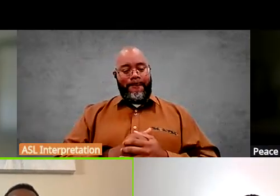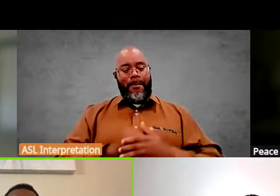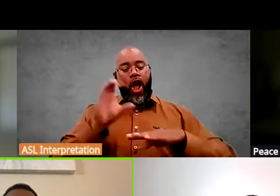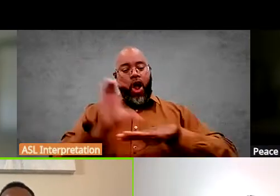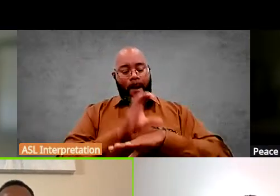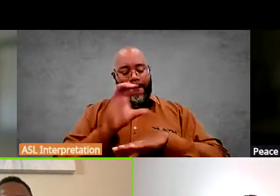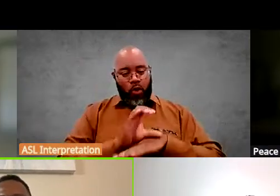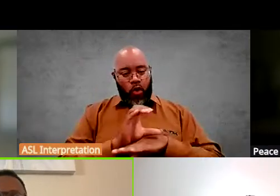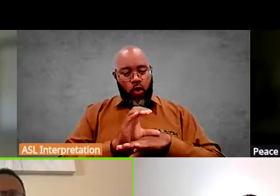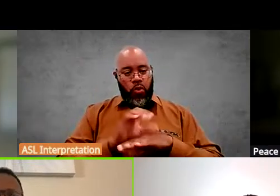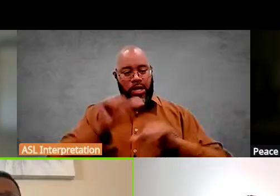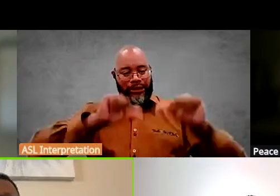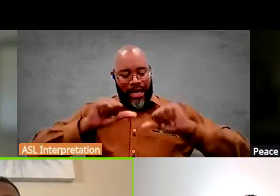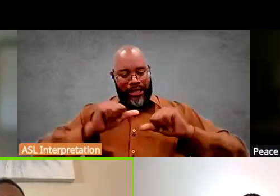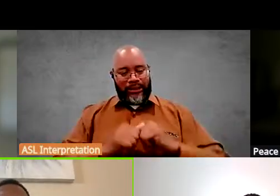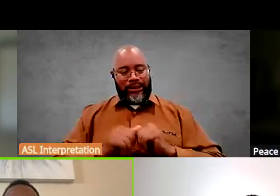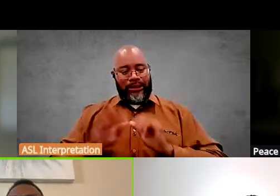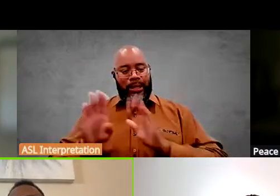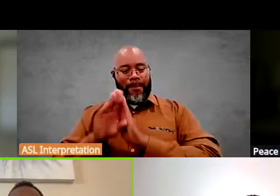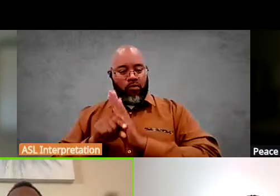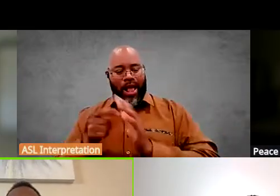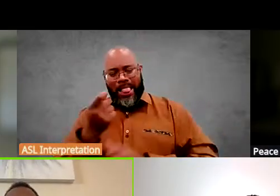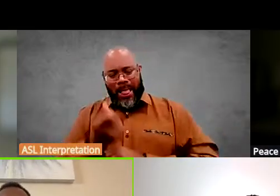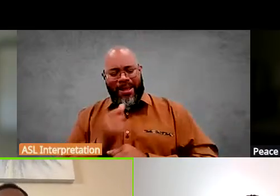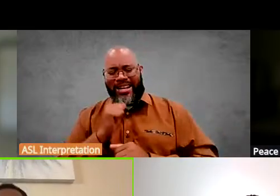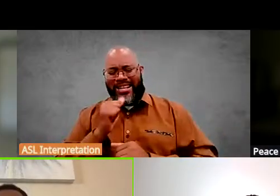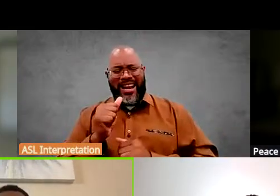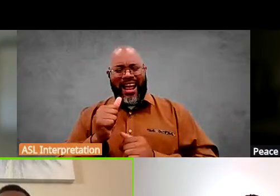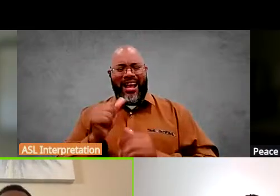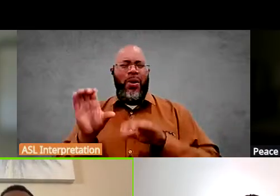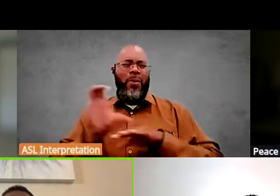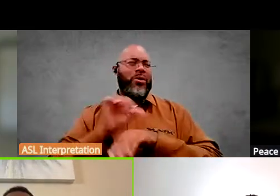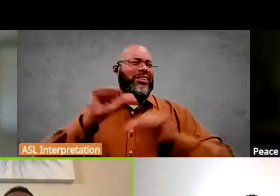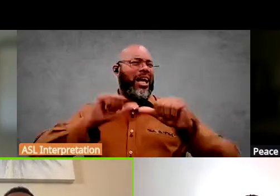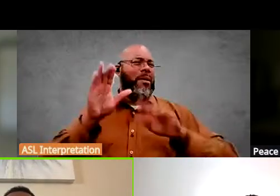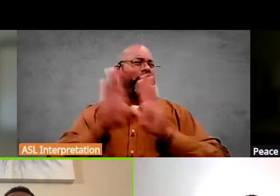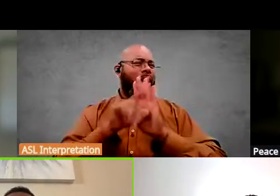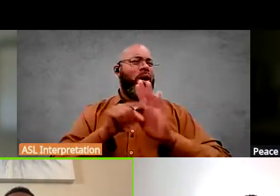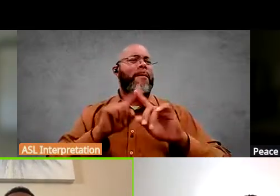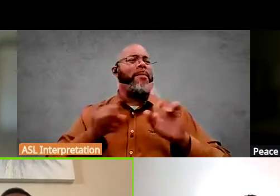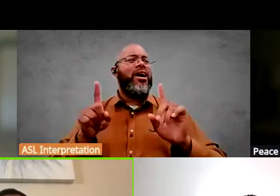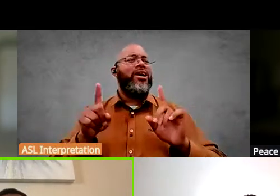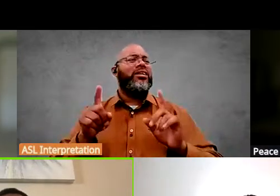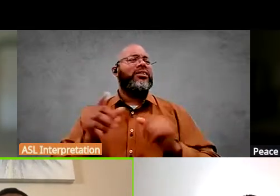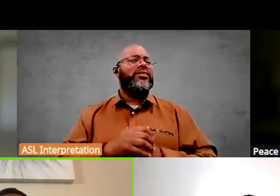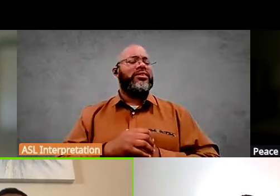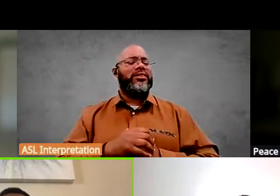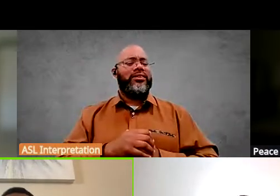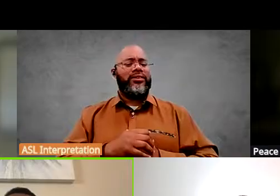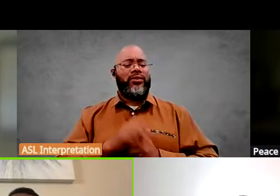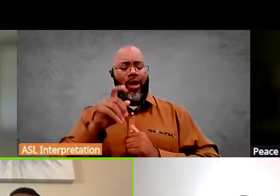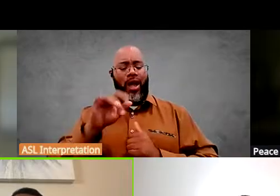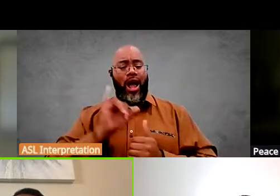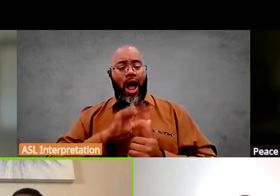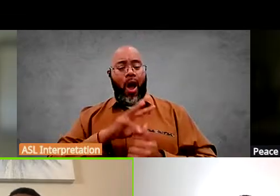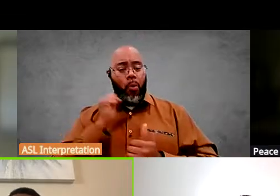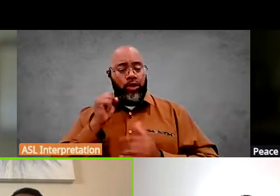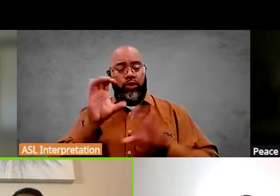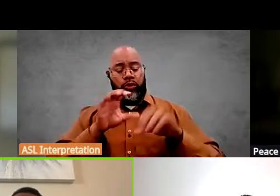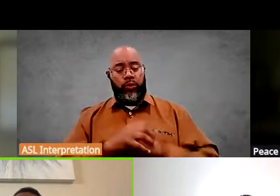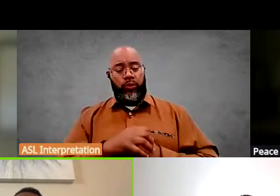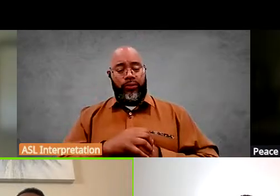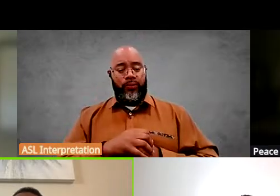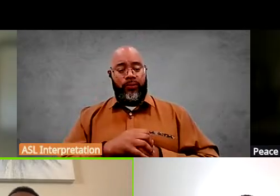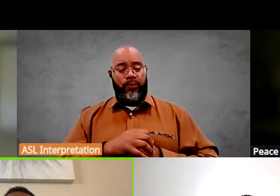computer science background a little bit, not even computer science background. Okay. Okay. I was doing